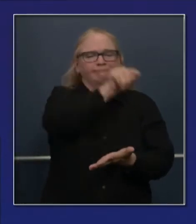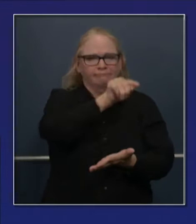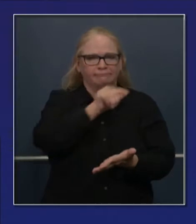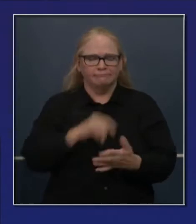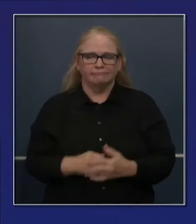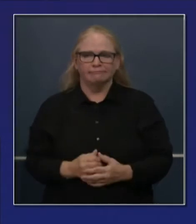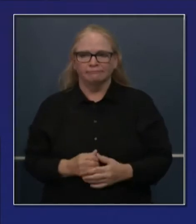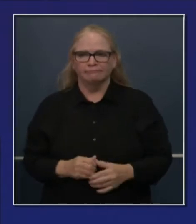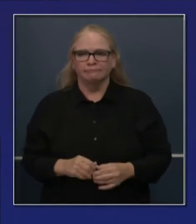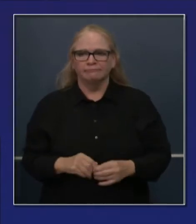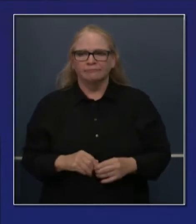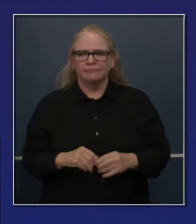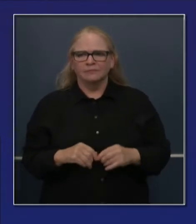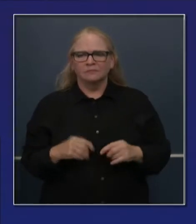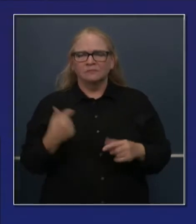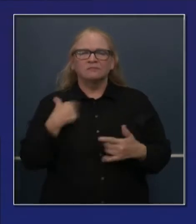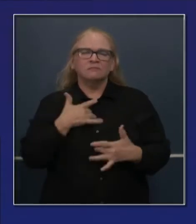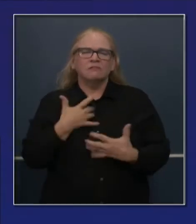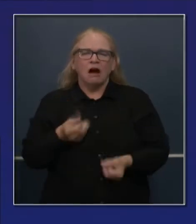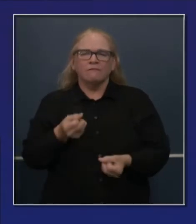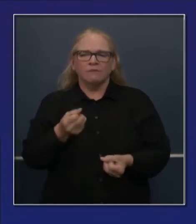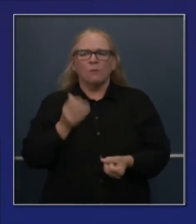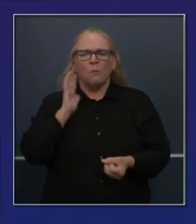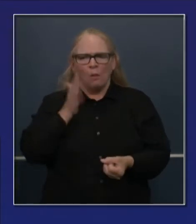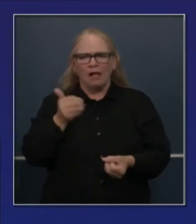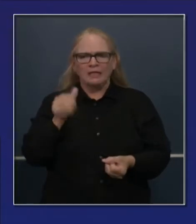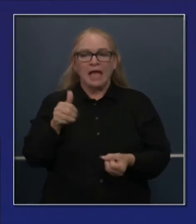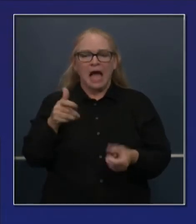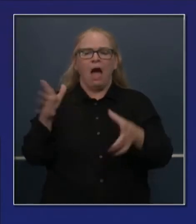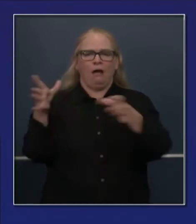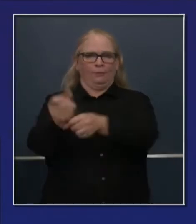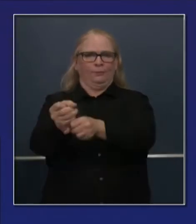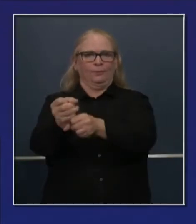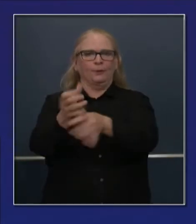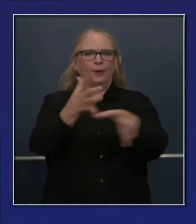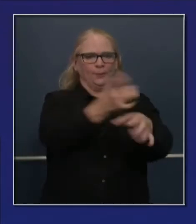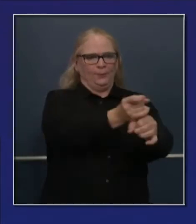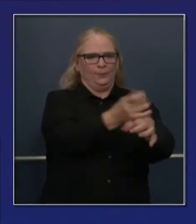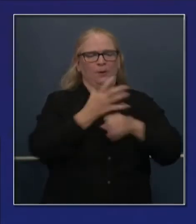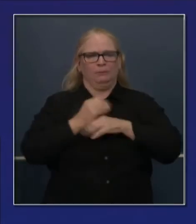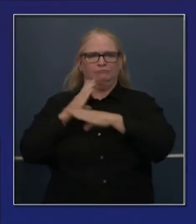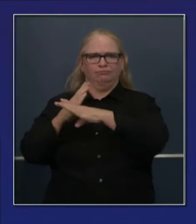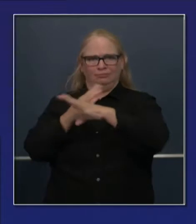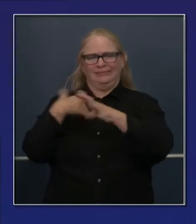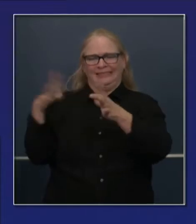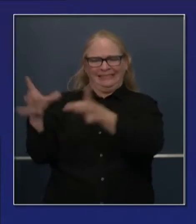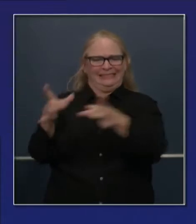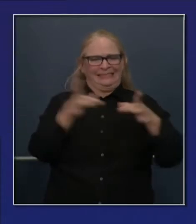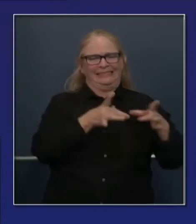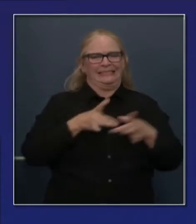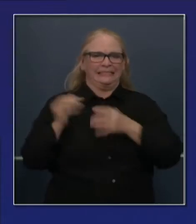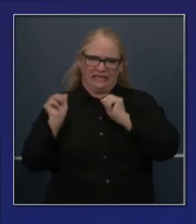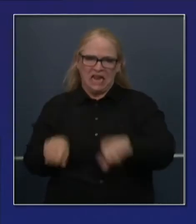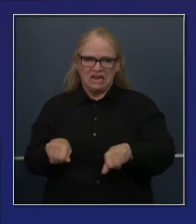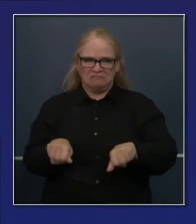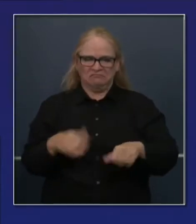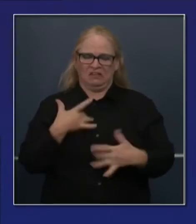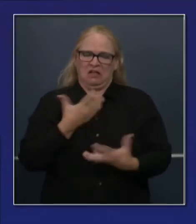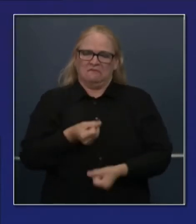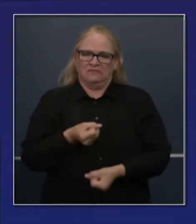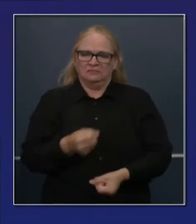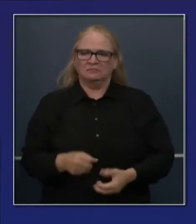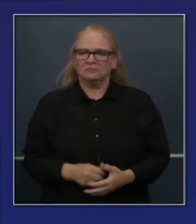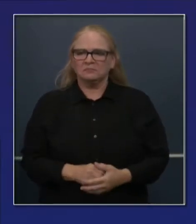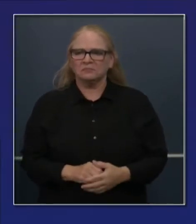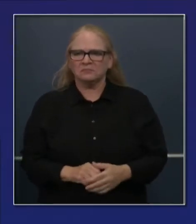where we are confident we'll be able to tackle, we'll be able to block, we'll ultimately be able to suppress them in relatively